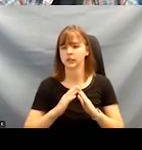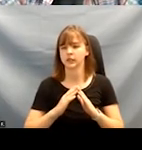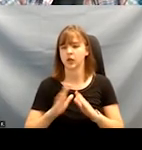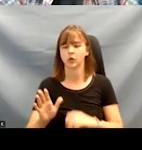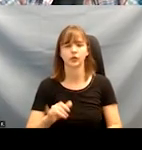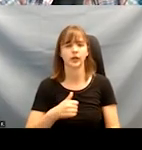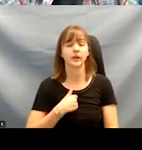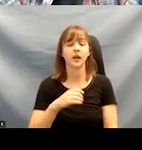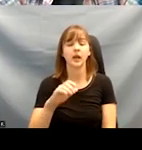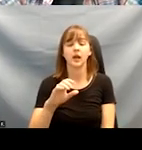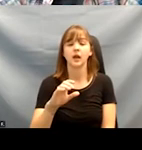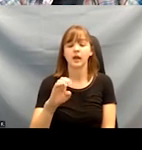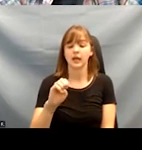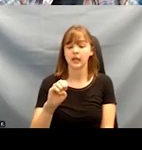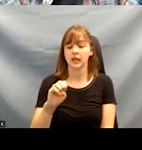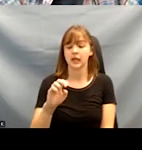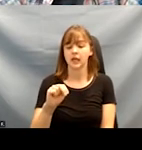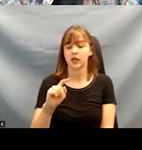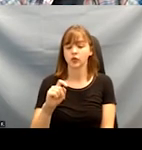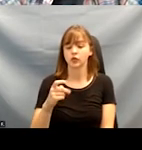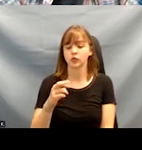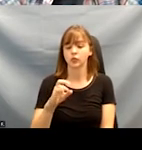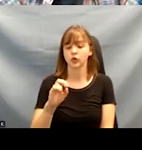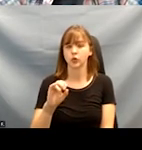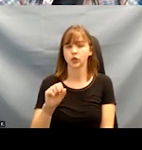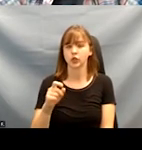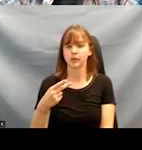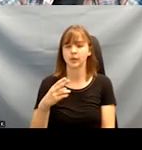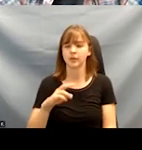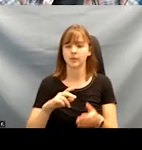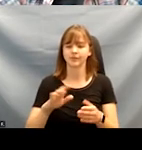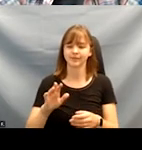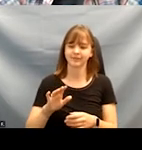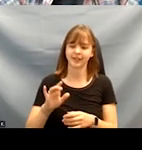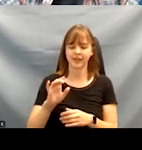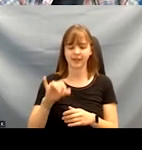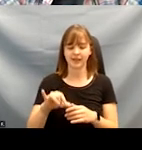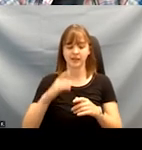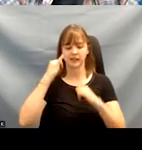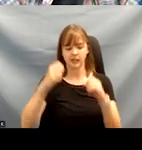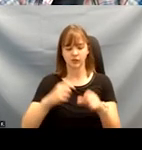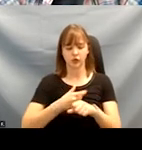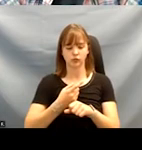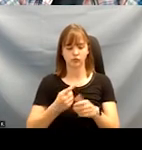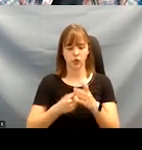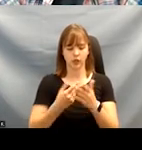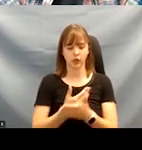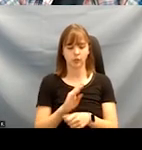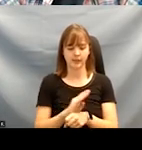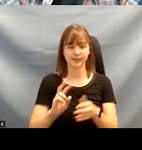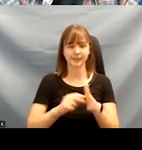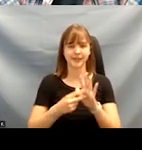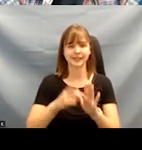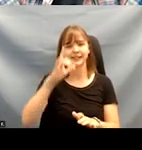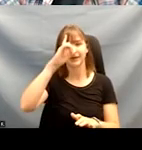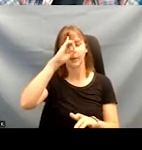that exhibit entrepreneurial spirit in their work. They take initiative, look at the areas of responsibility as if they were running their own business in certain